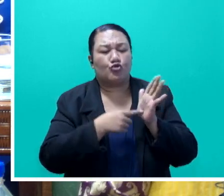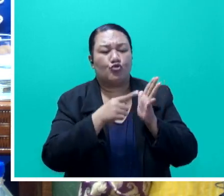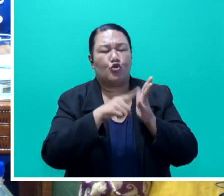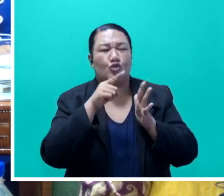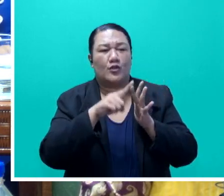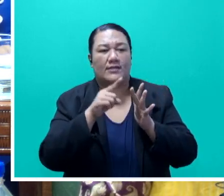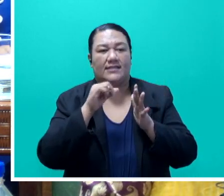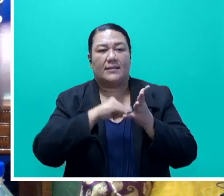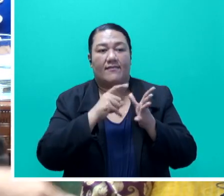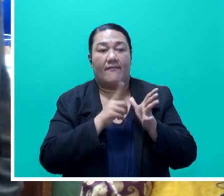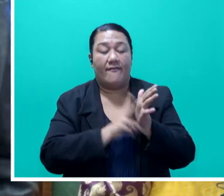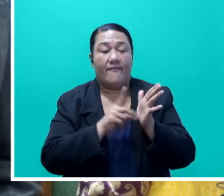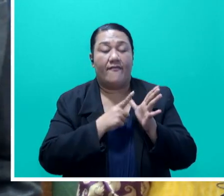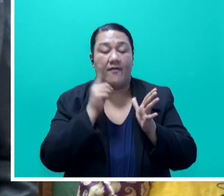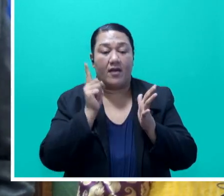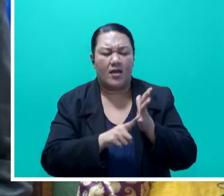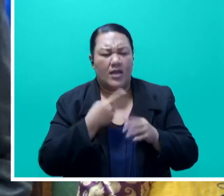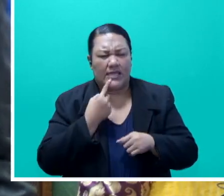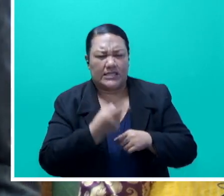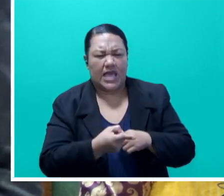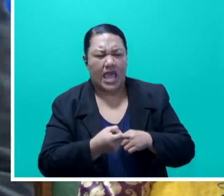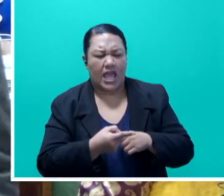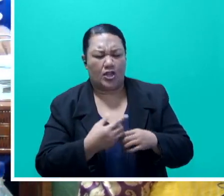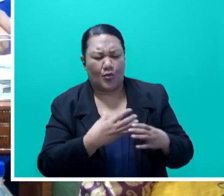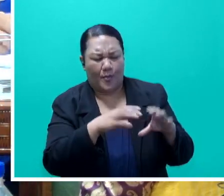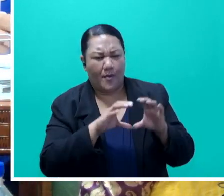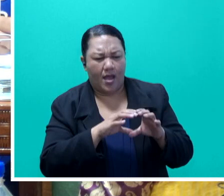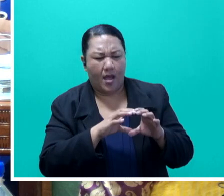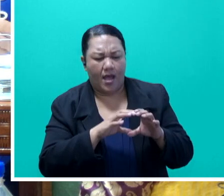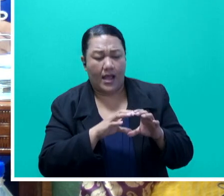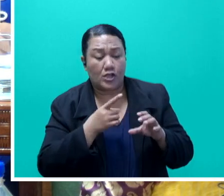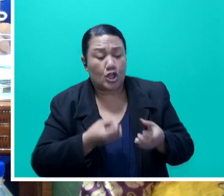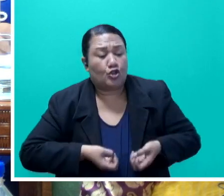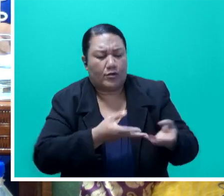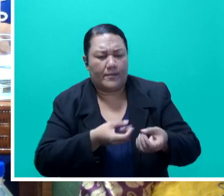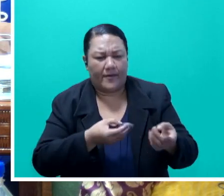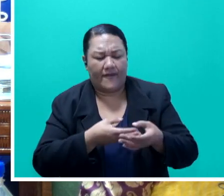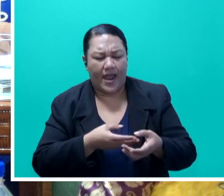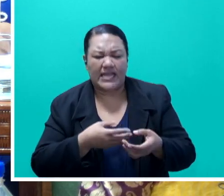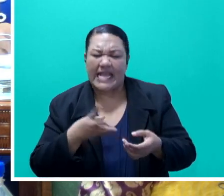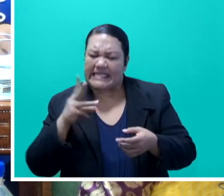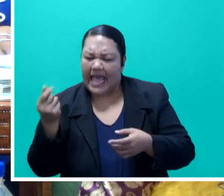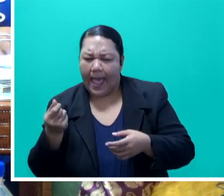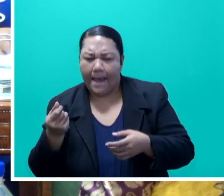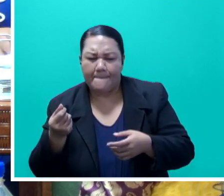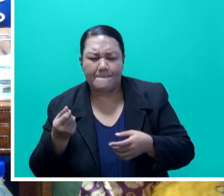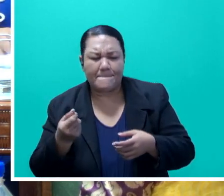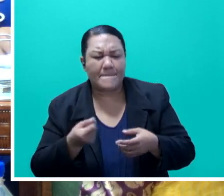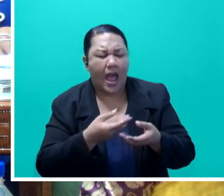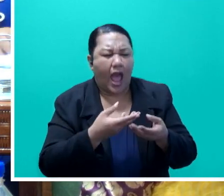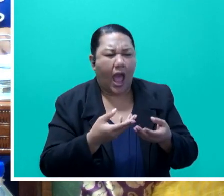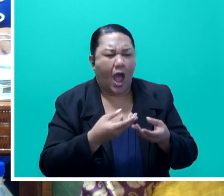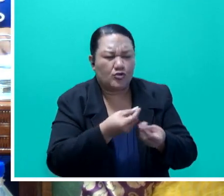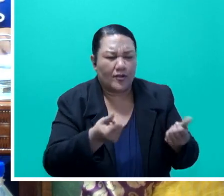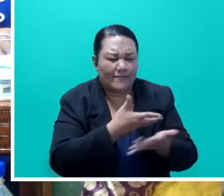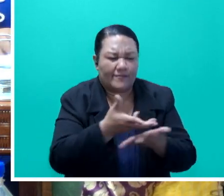to provide the expertise to the municipal councils, to be able to assist them to get across some of these difficult situations they found